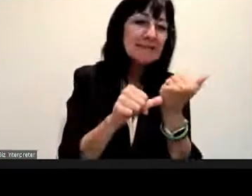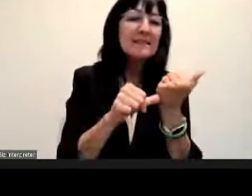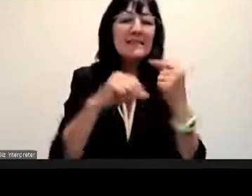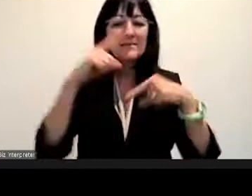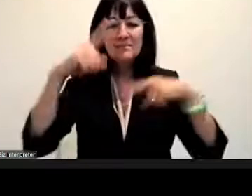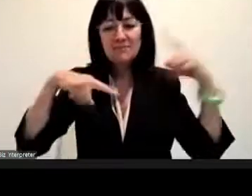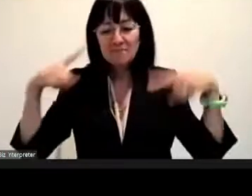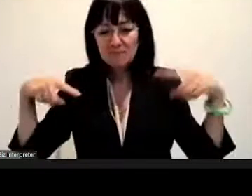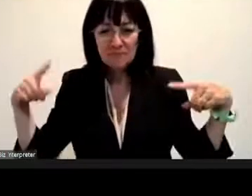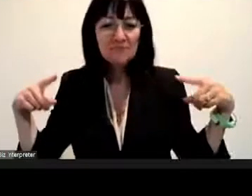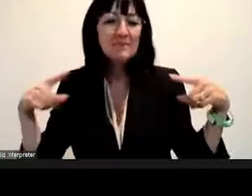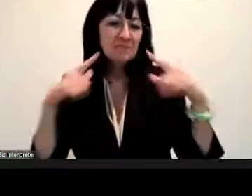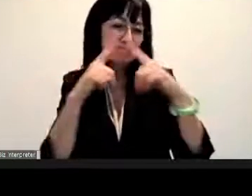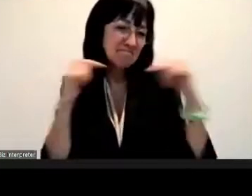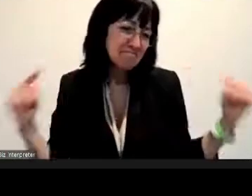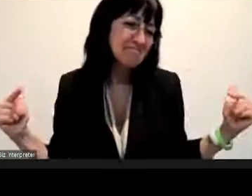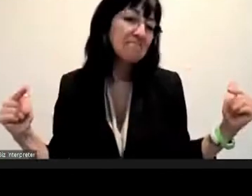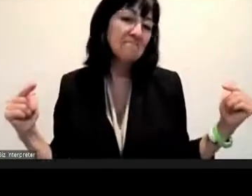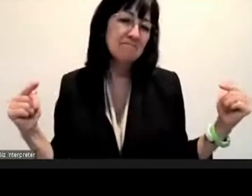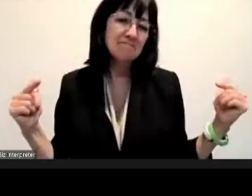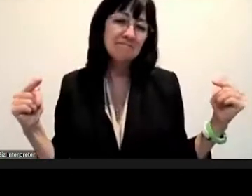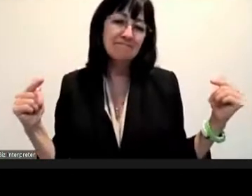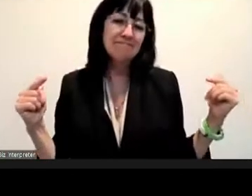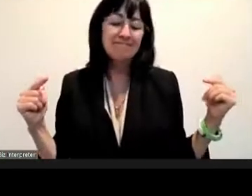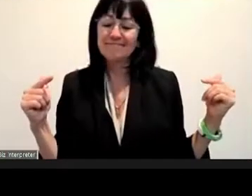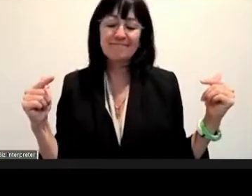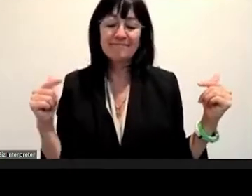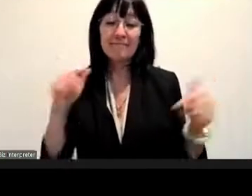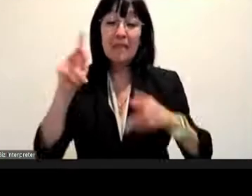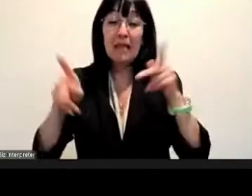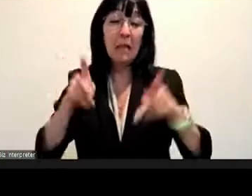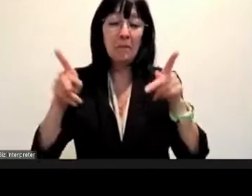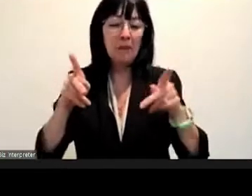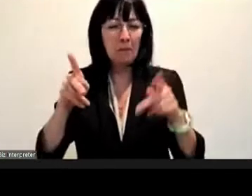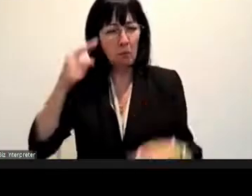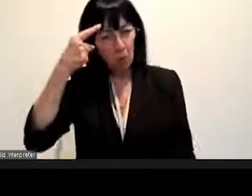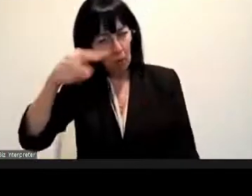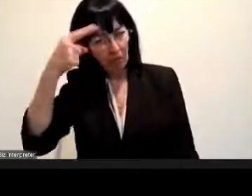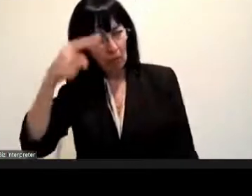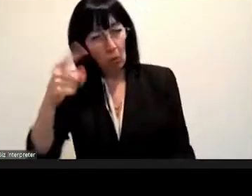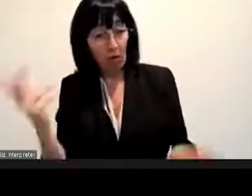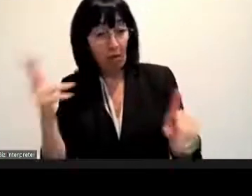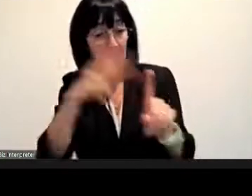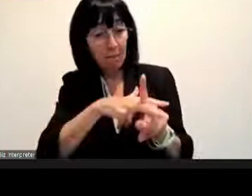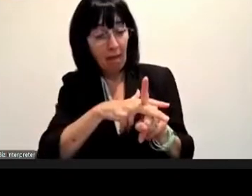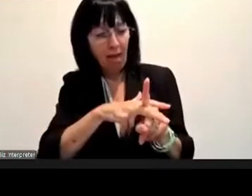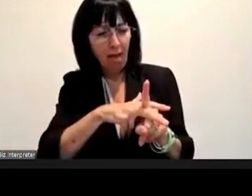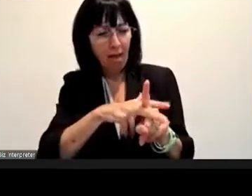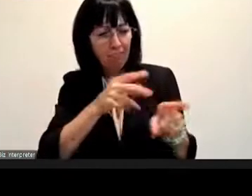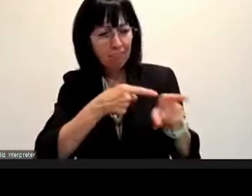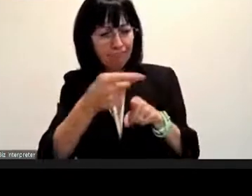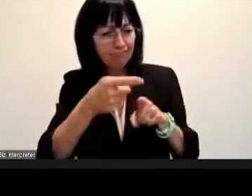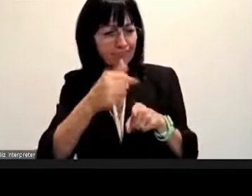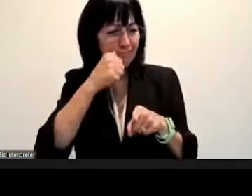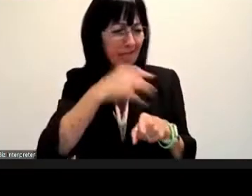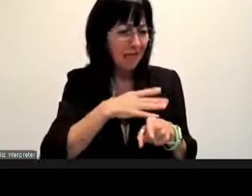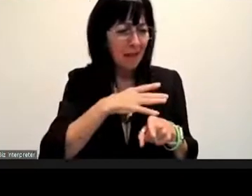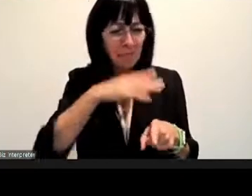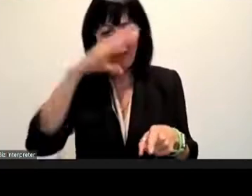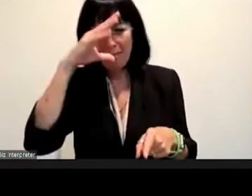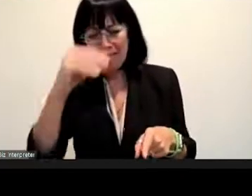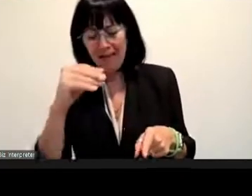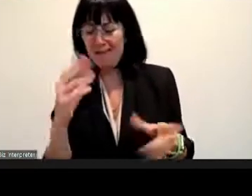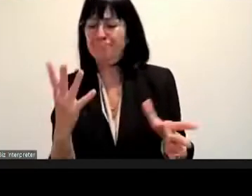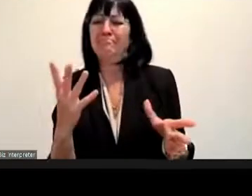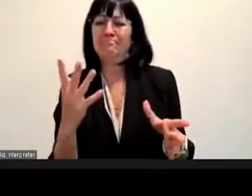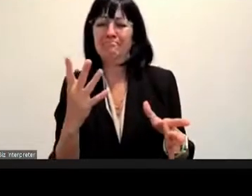in that way. It's like, we do not need the gendered language around the way this plugs into that. Right.